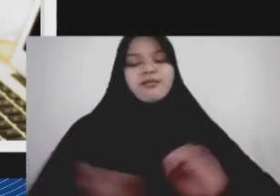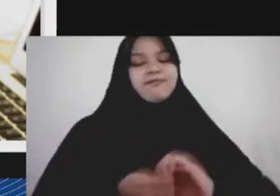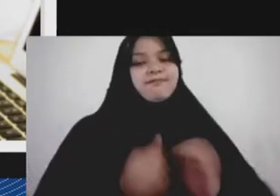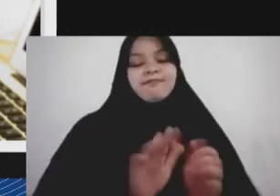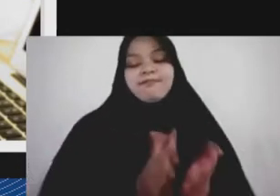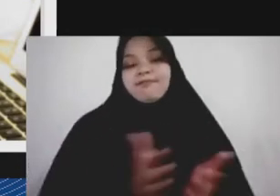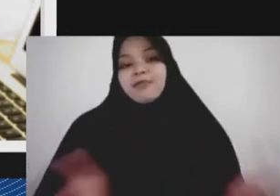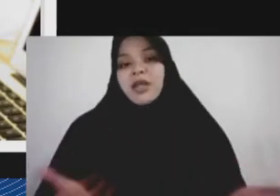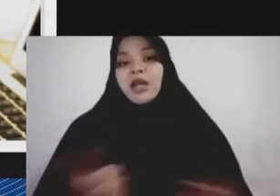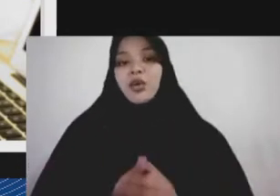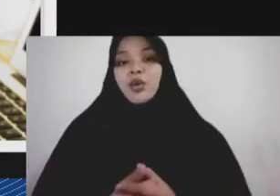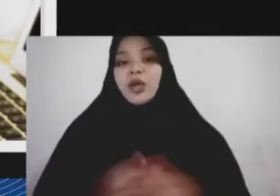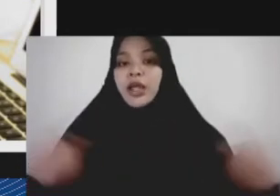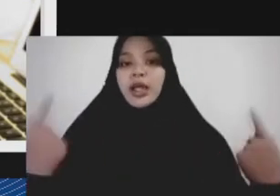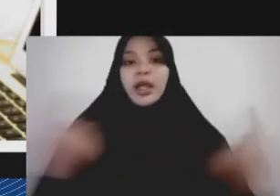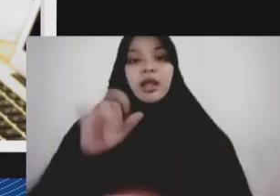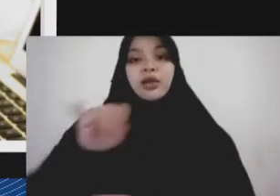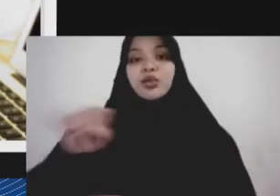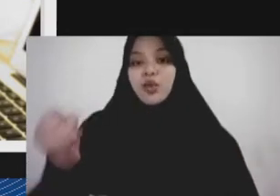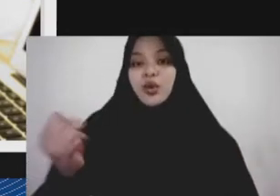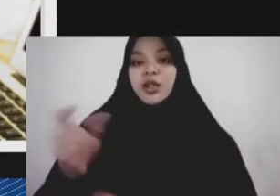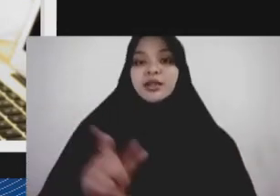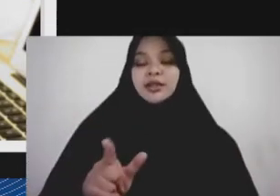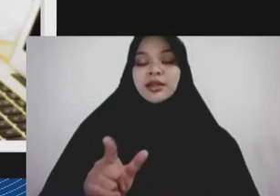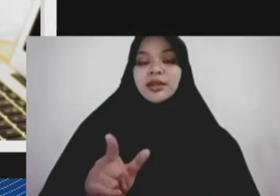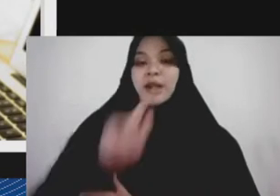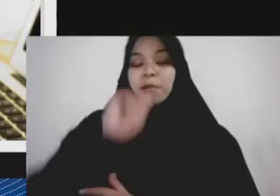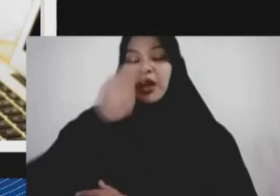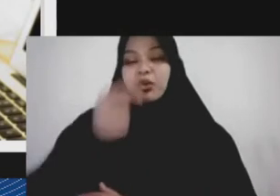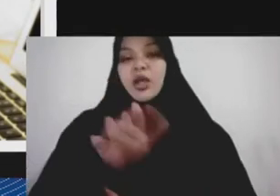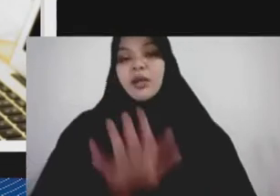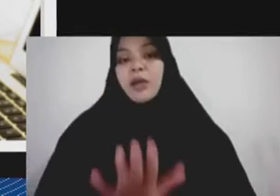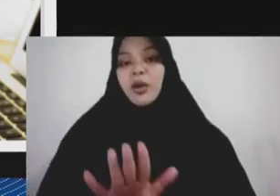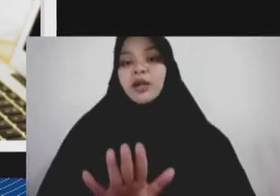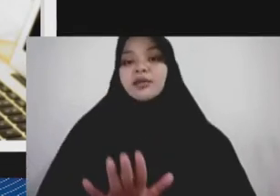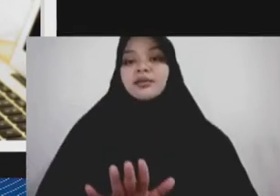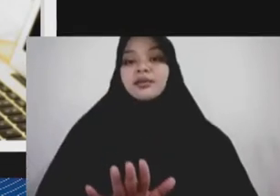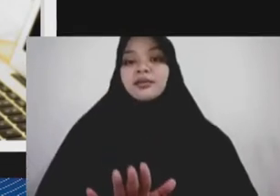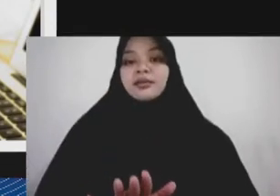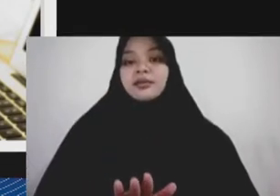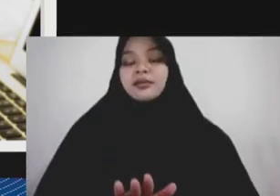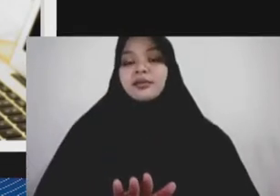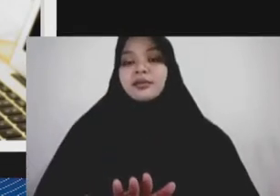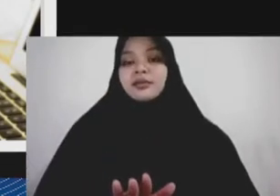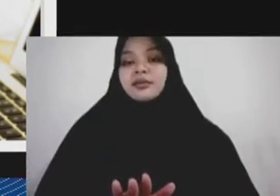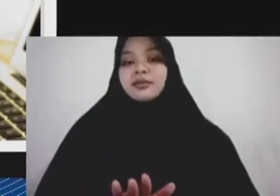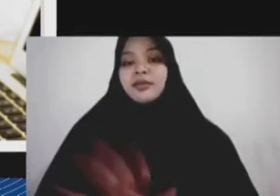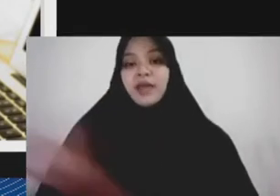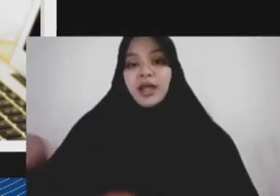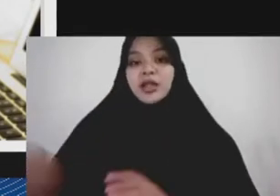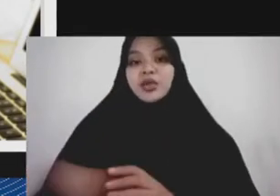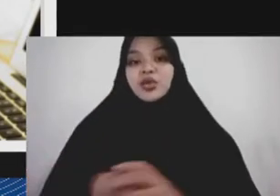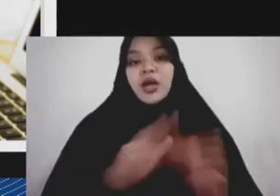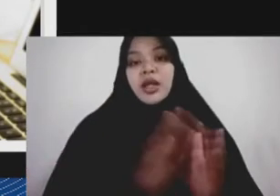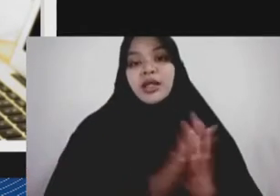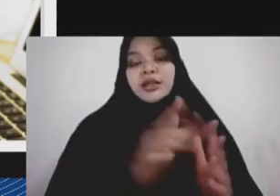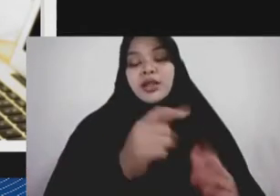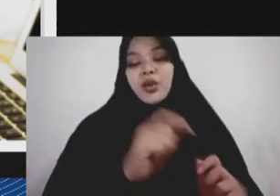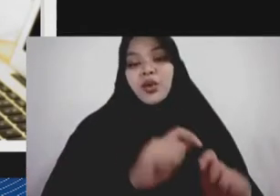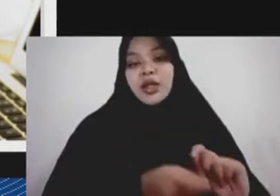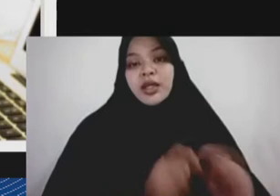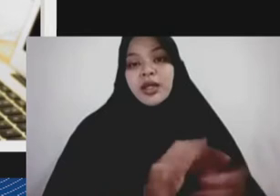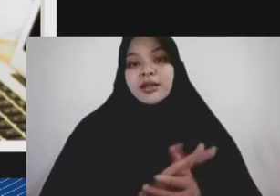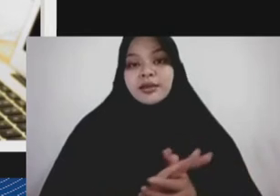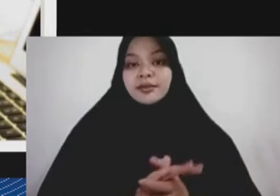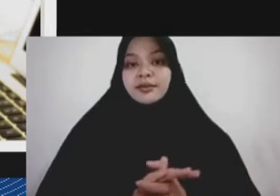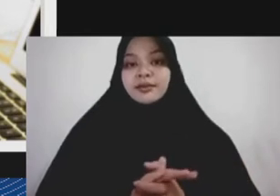We also recognize back in May, while I joined the task force, that as I mentioned, that many of